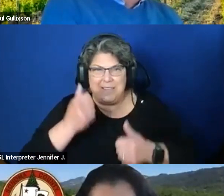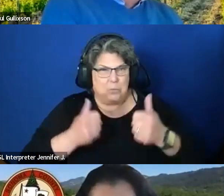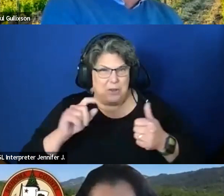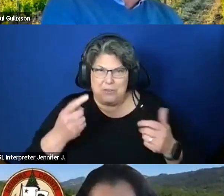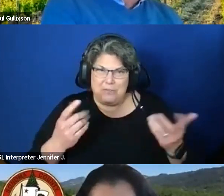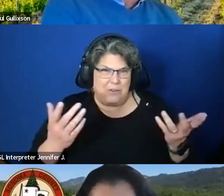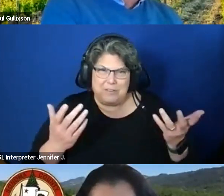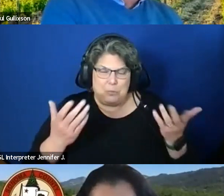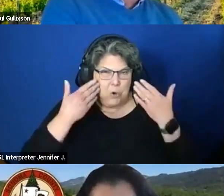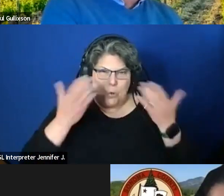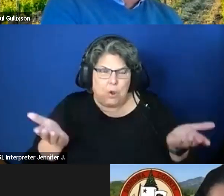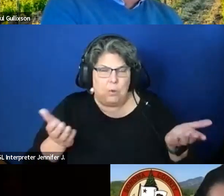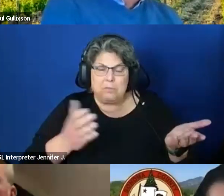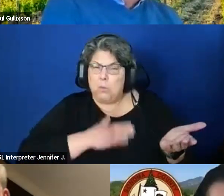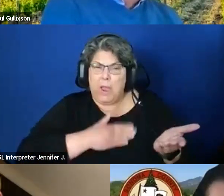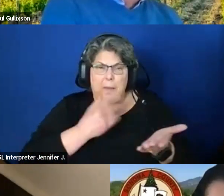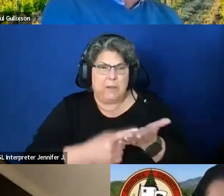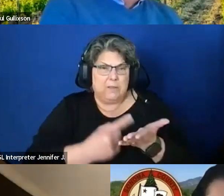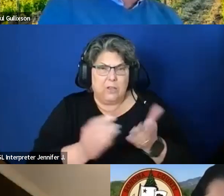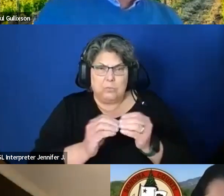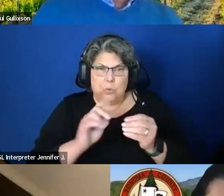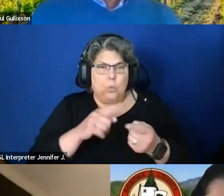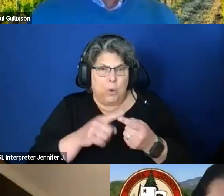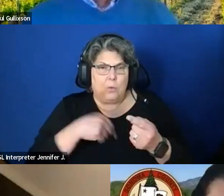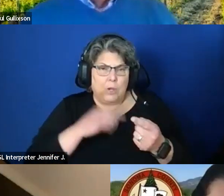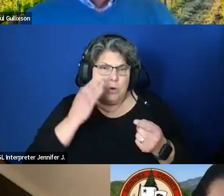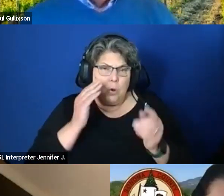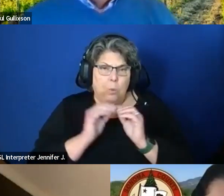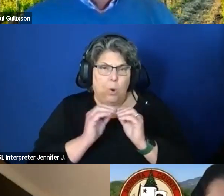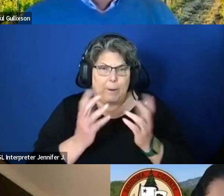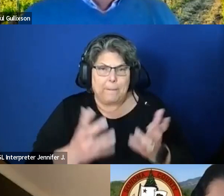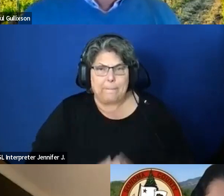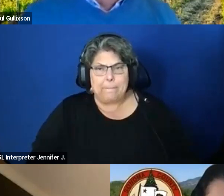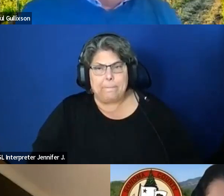that. We'll be happy to talk about that further when we know more.